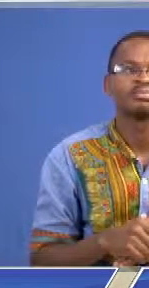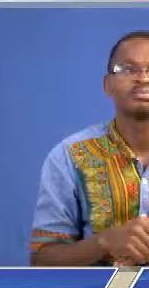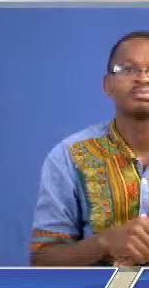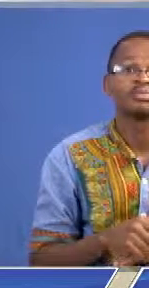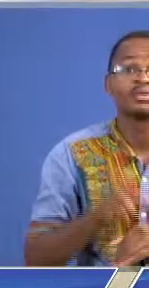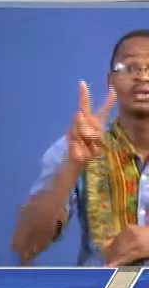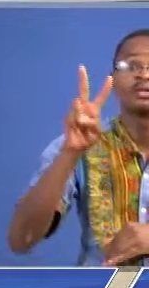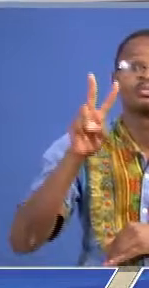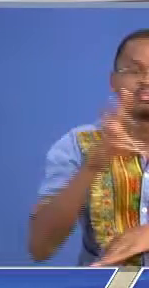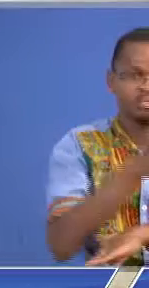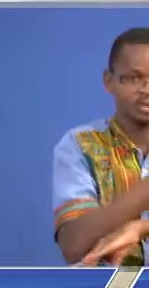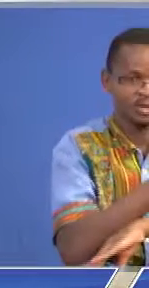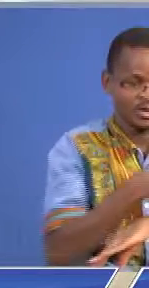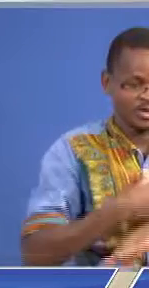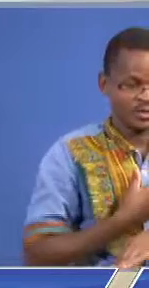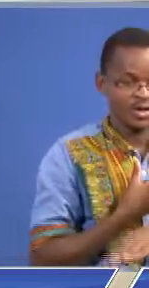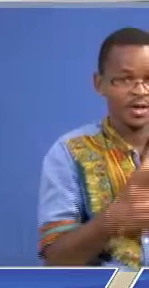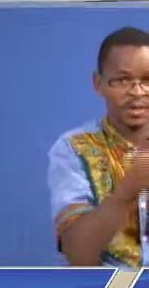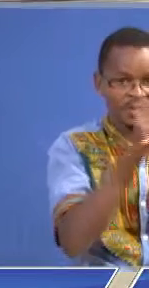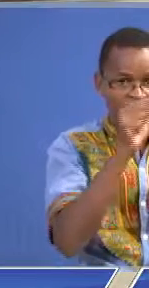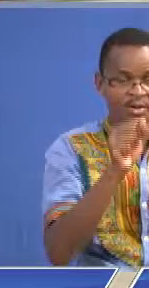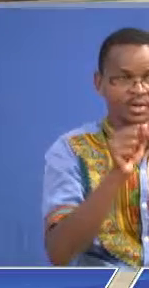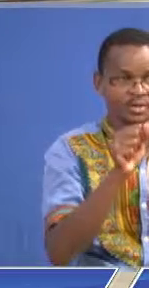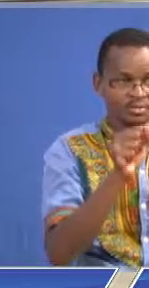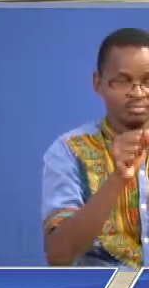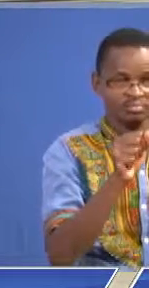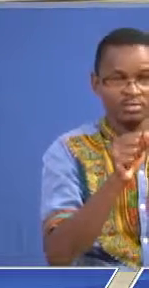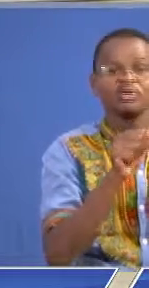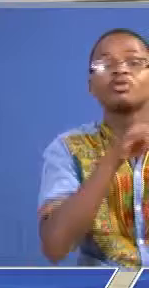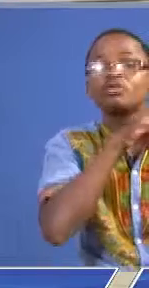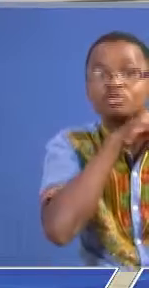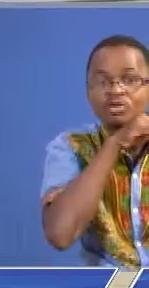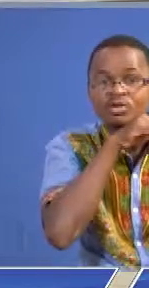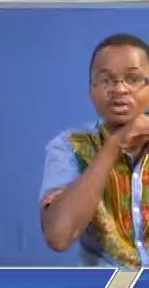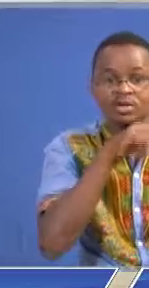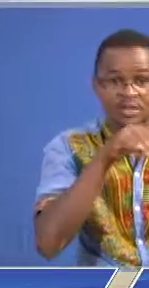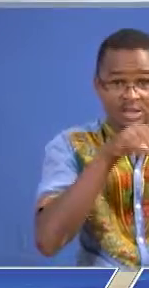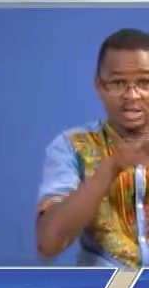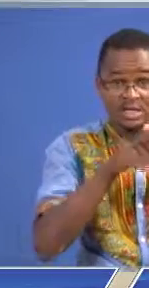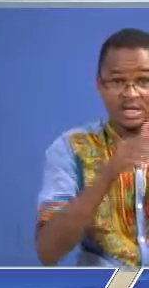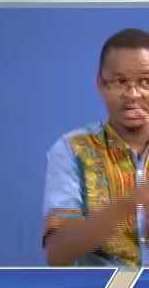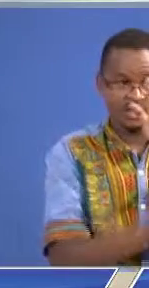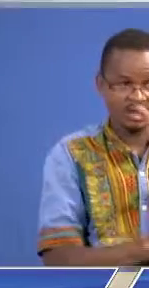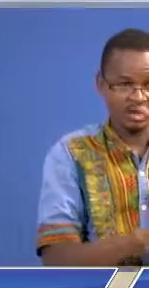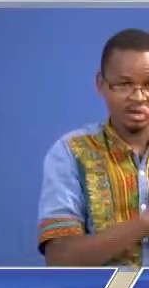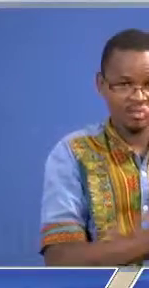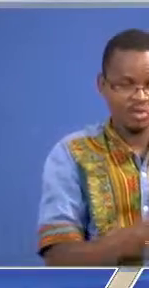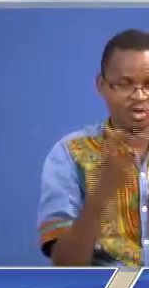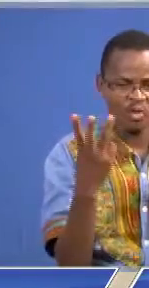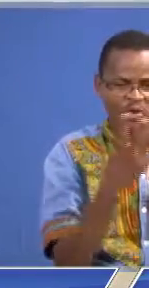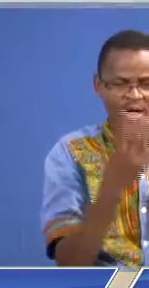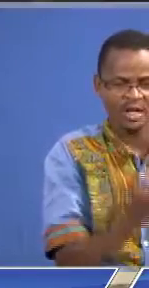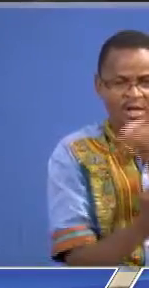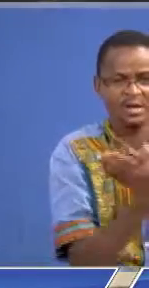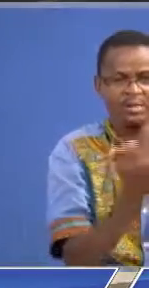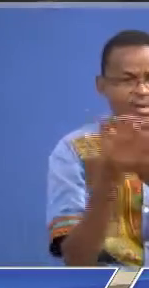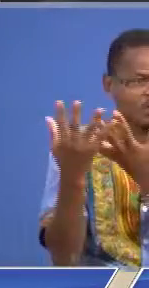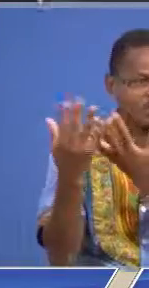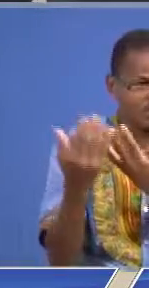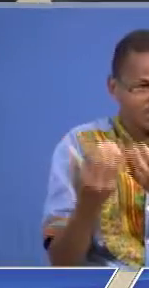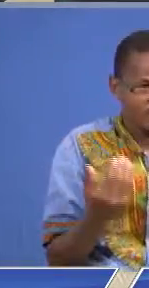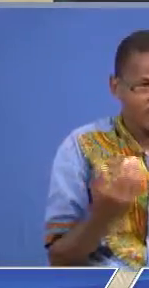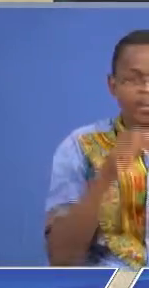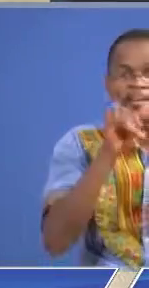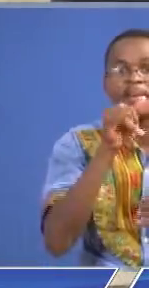A two-day state visit by President Yoweri Kaguta Museveni into the country on Wednesday morning, where he was received